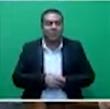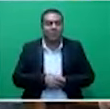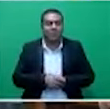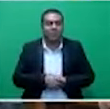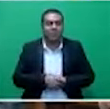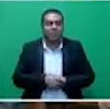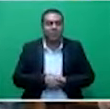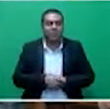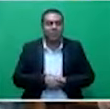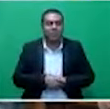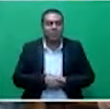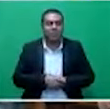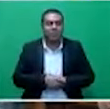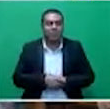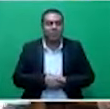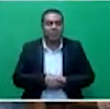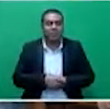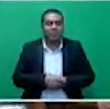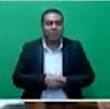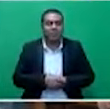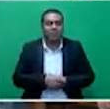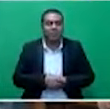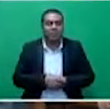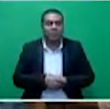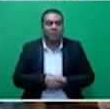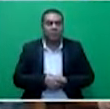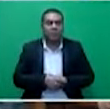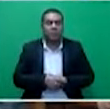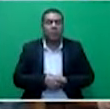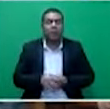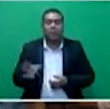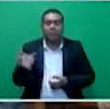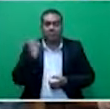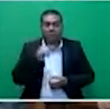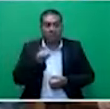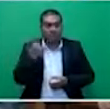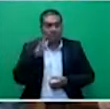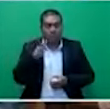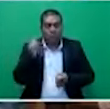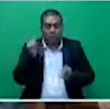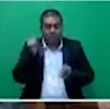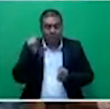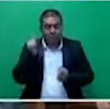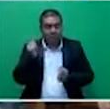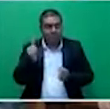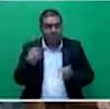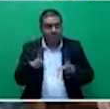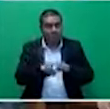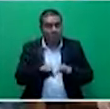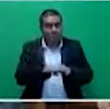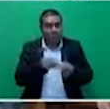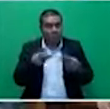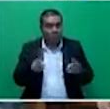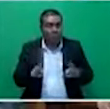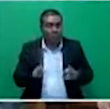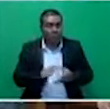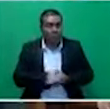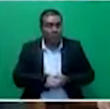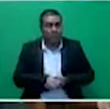No, you are. That's the problem. Mr. Speaker, sir, the most common way, Mr. Speaker, sir, Mr. Speaker, sir, the most common